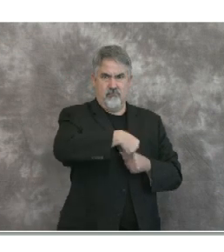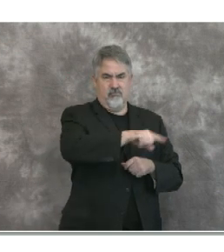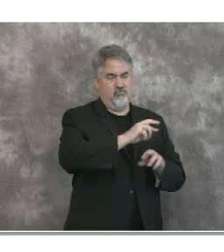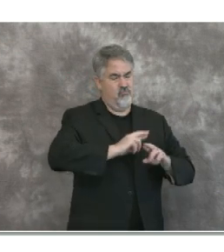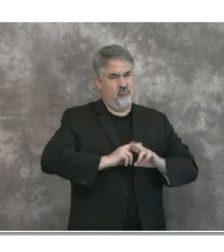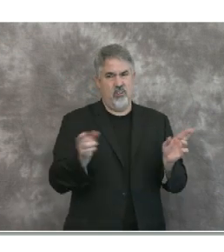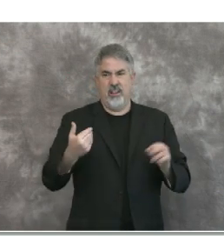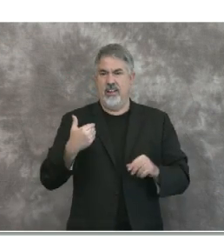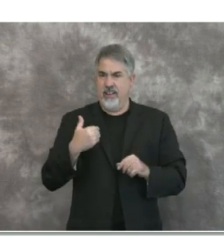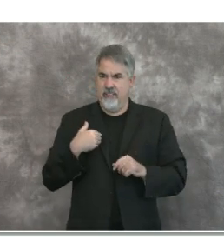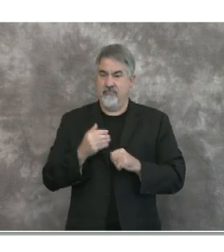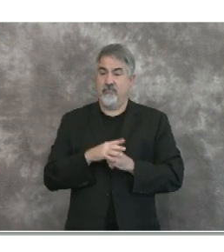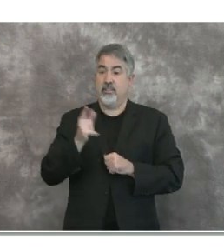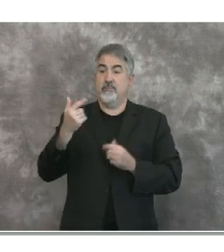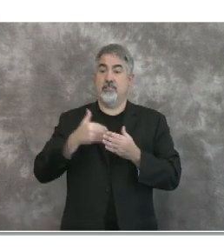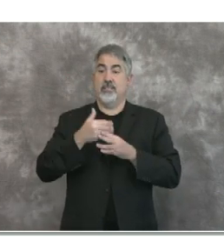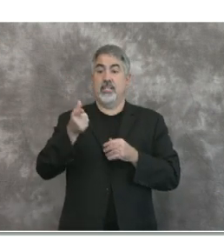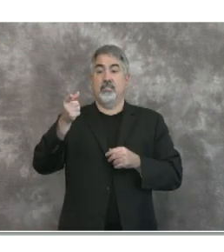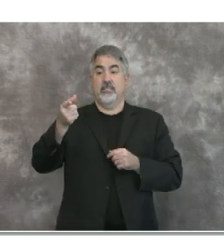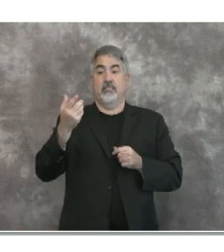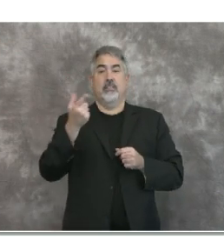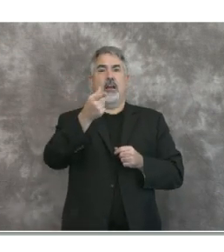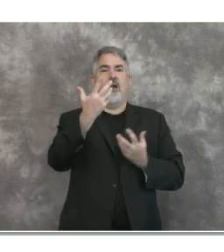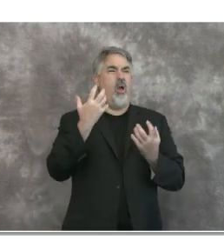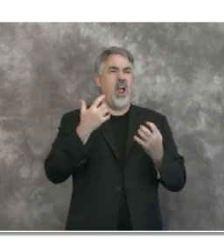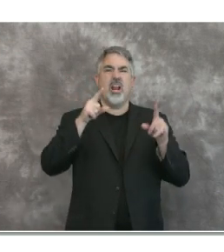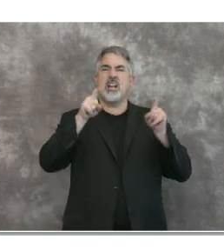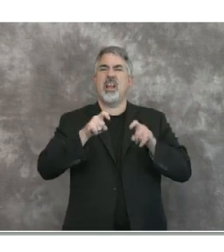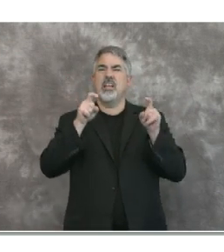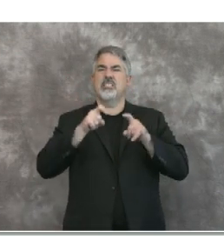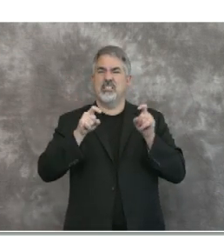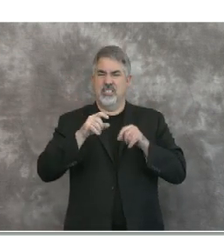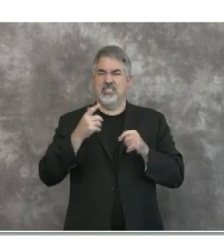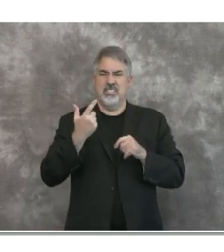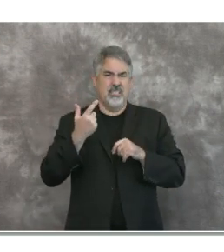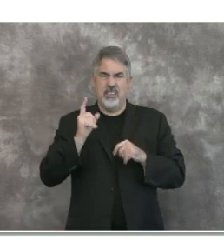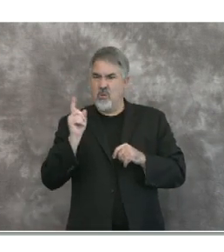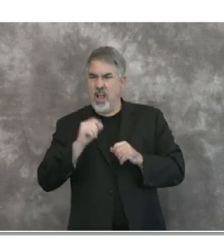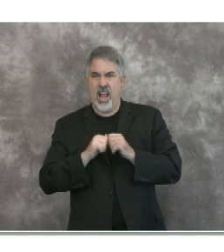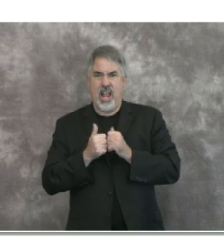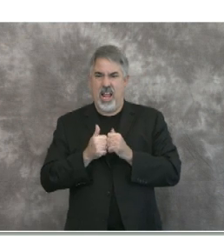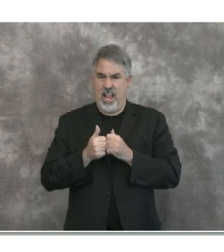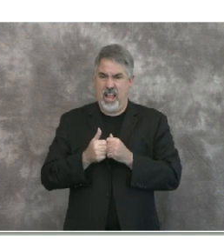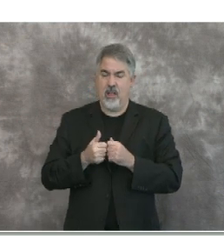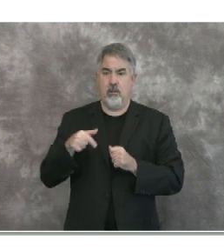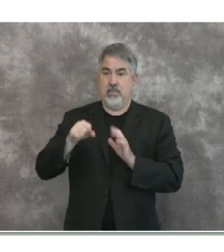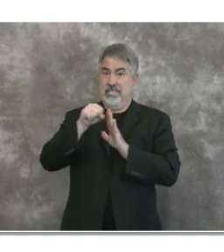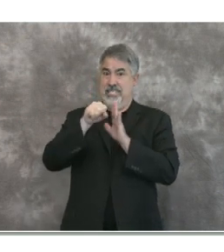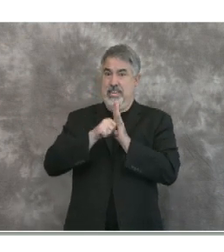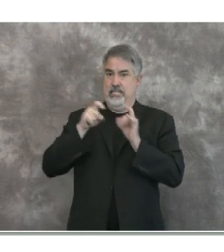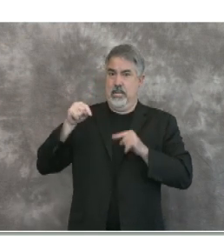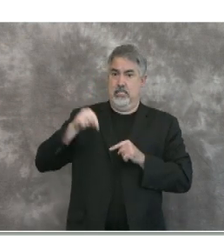chart reminder. We've shown this before. If you'd like to sign up for the available state testing, you can go to the website listed there,